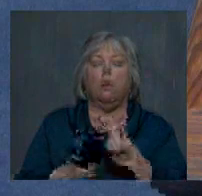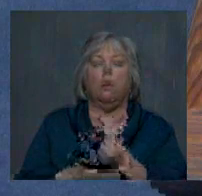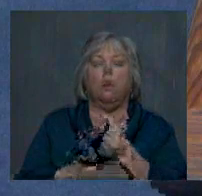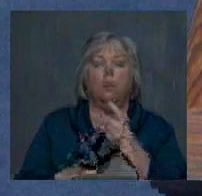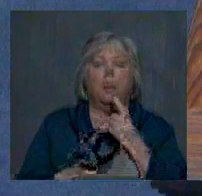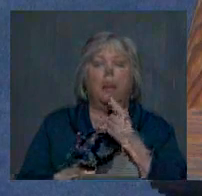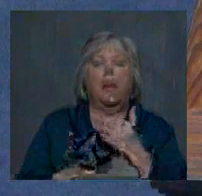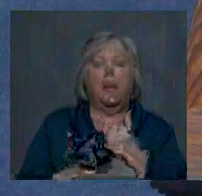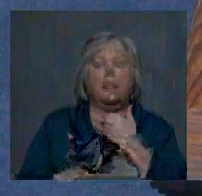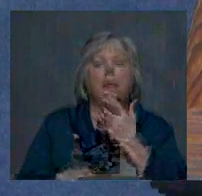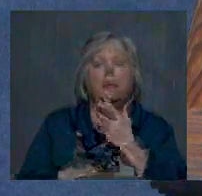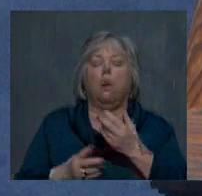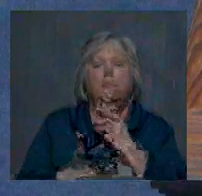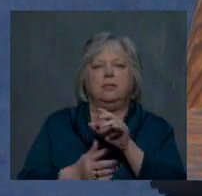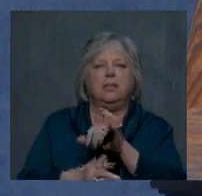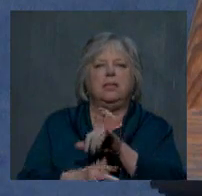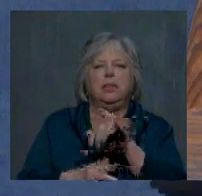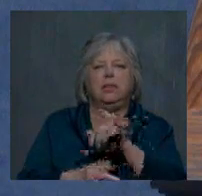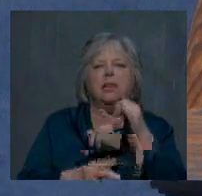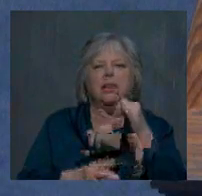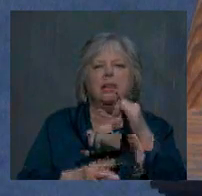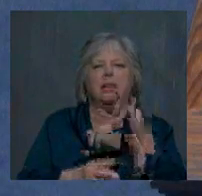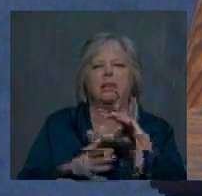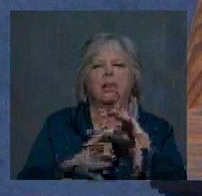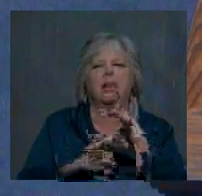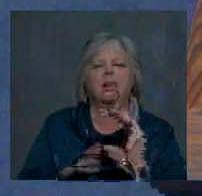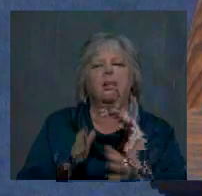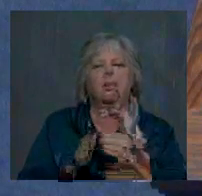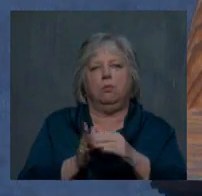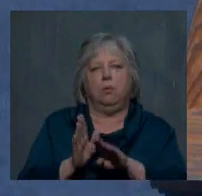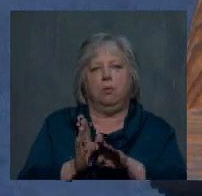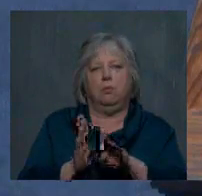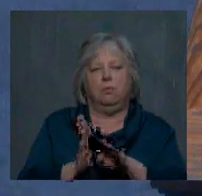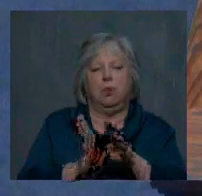for health type of ideas